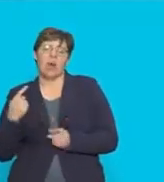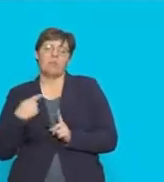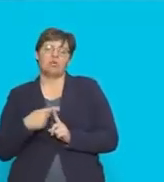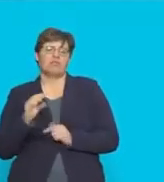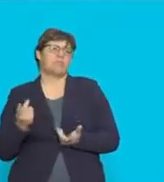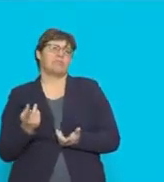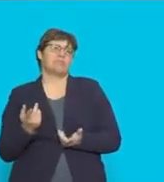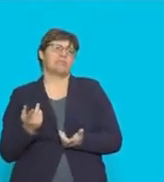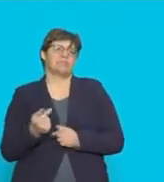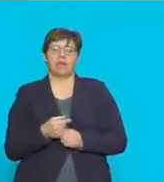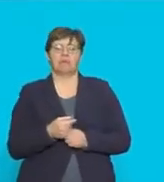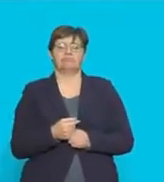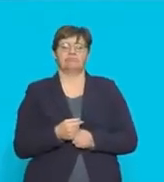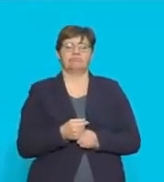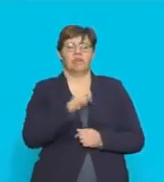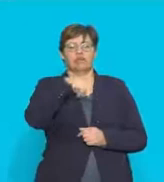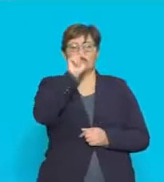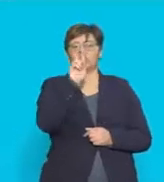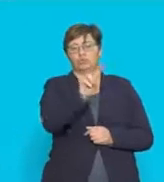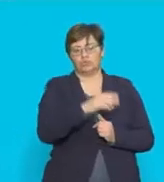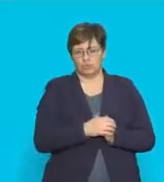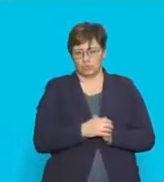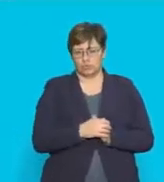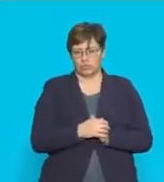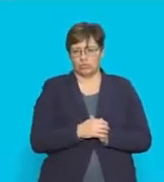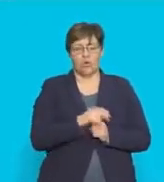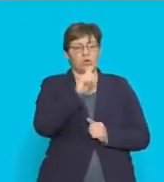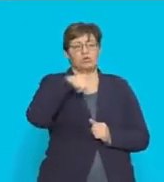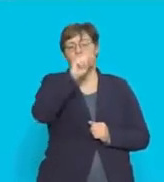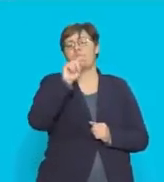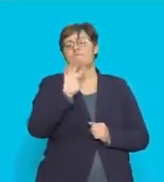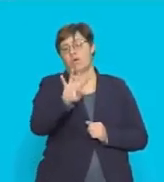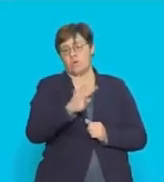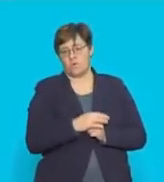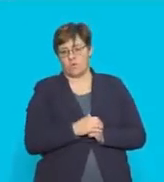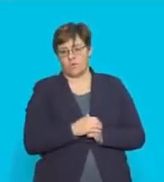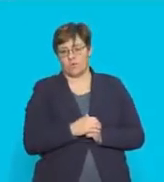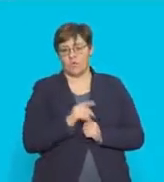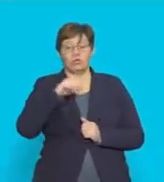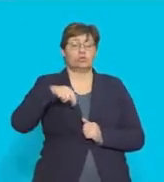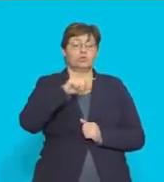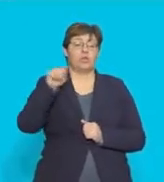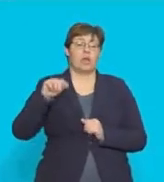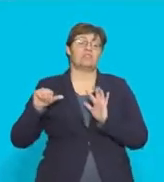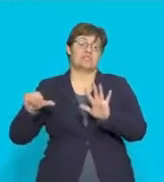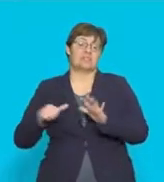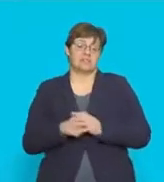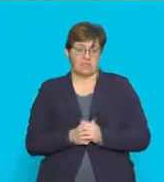root of 2, square root of 4, square root of